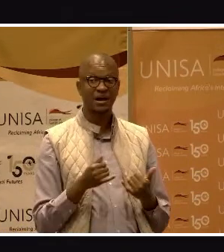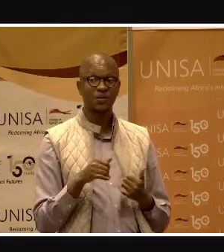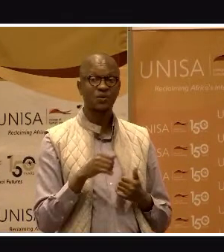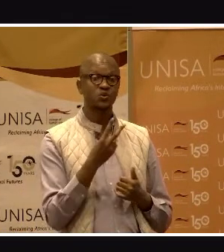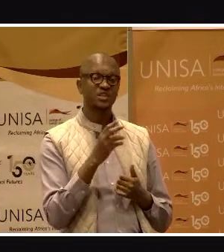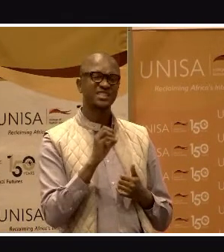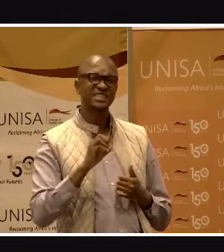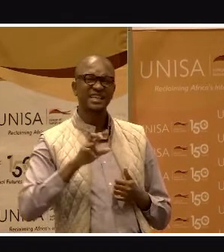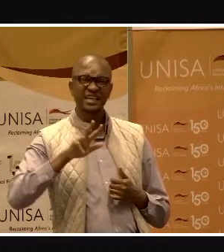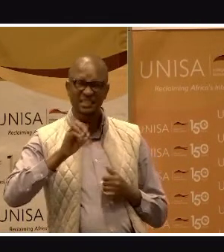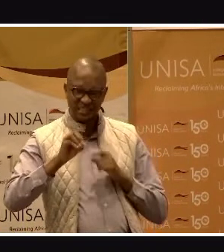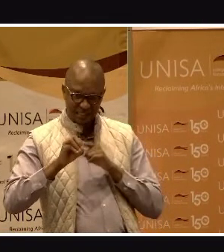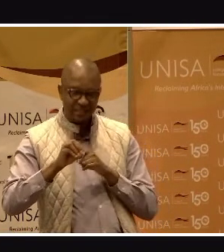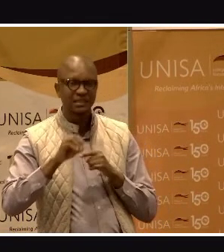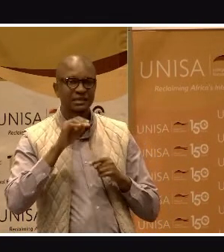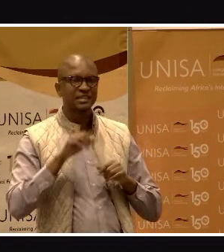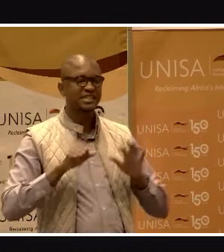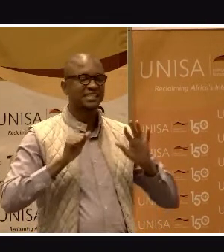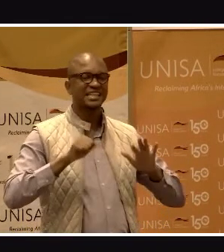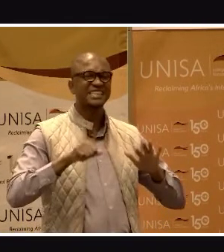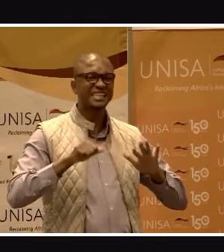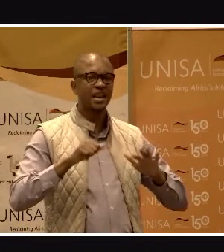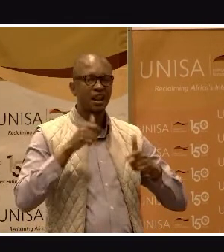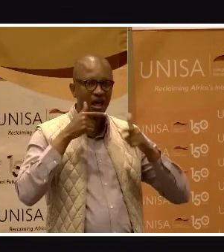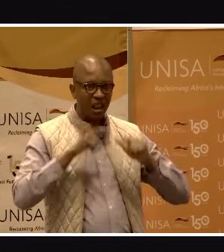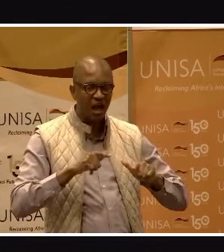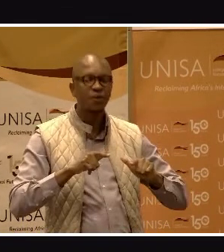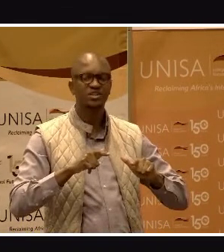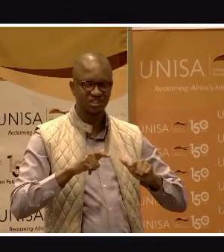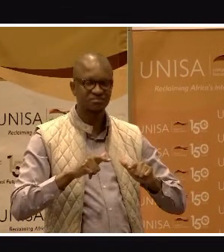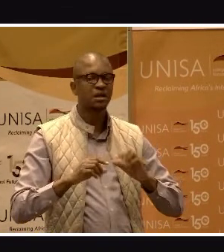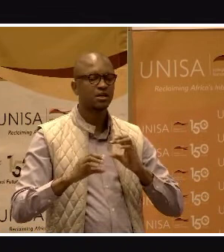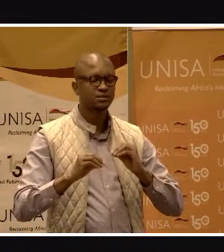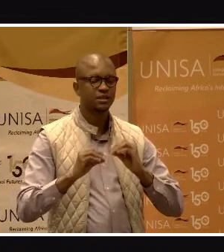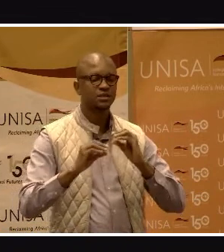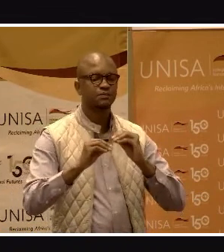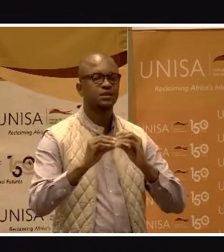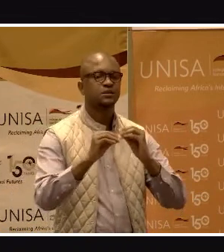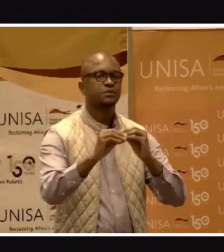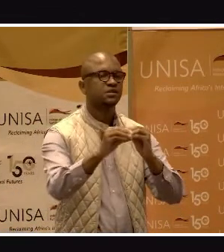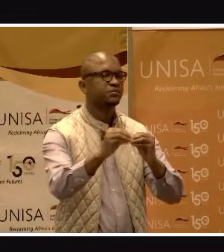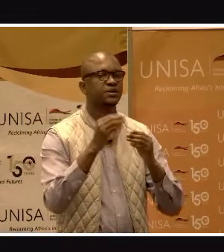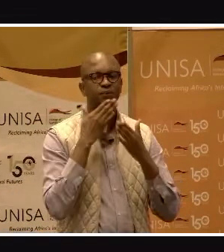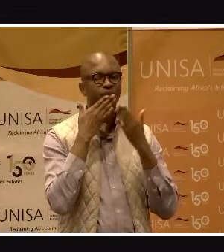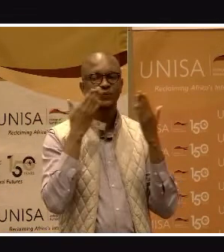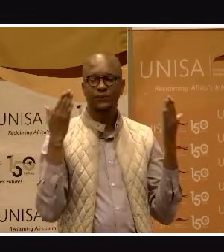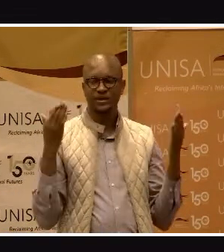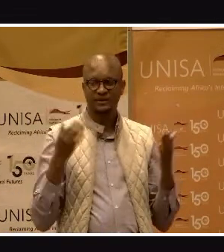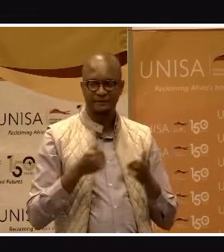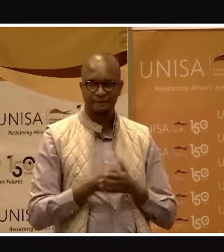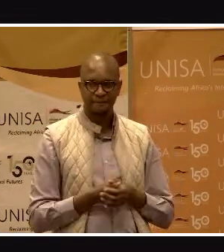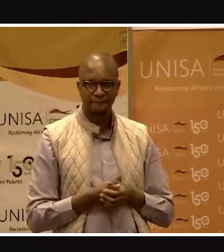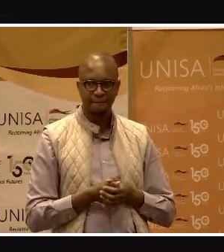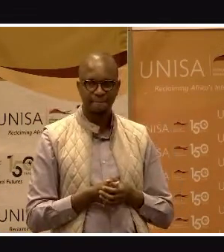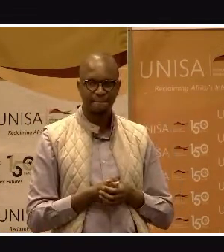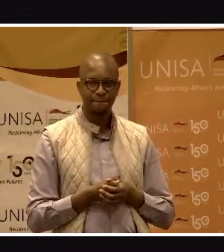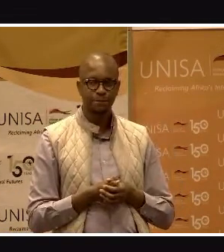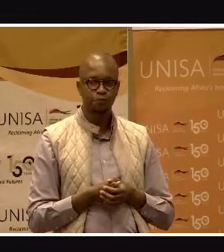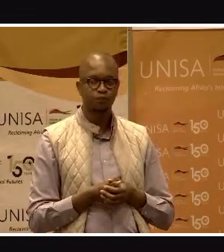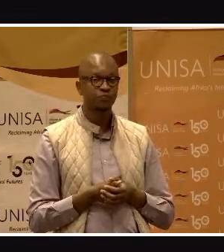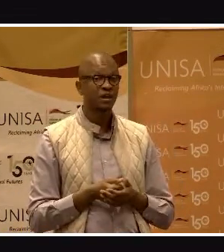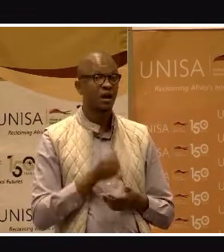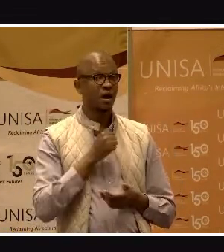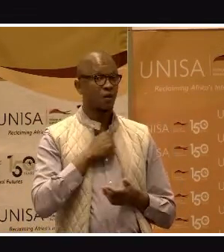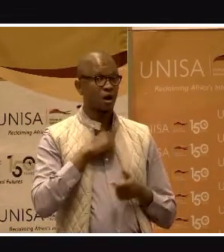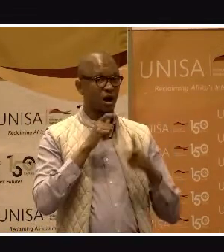2080. That is the prediction by the Language Conservancy 2023. Our linguistic